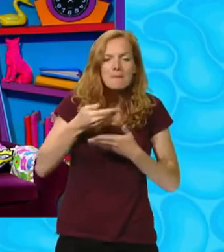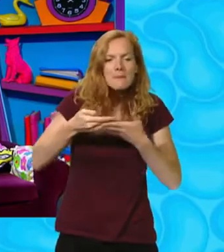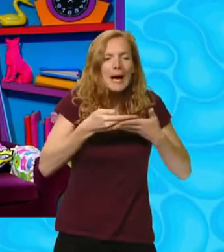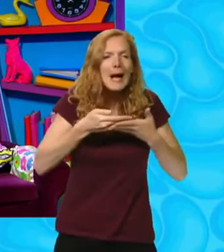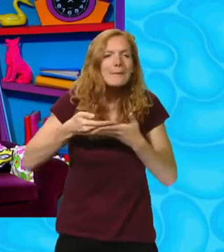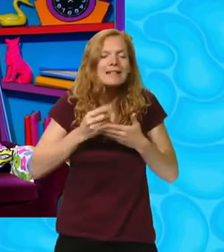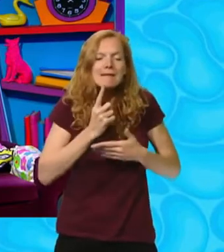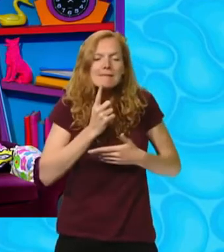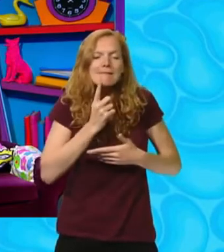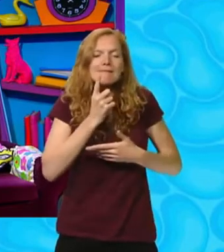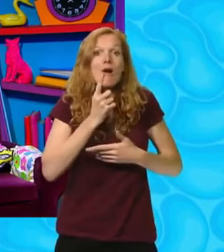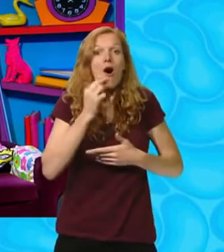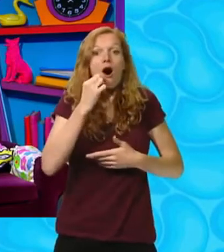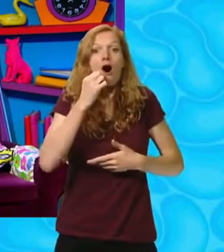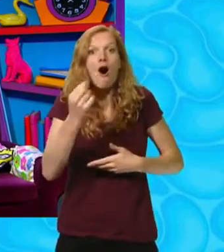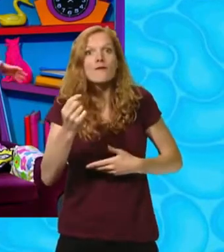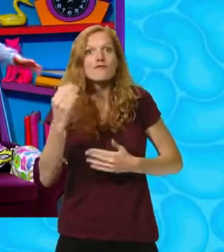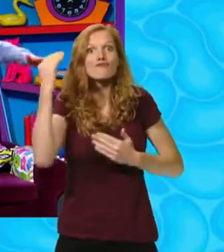your grown-up tooth.